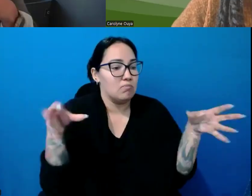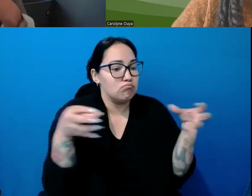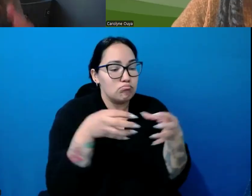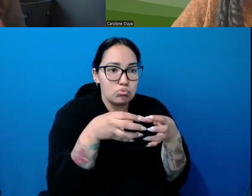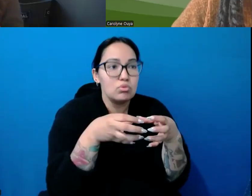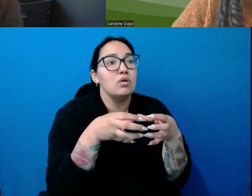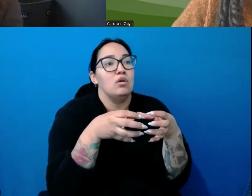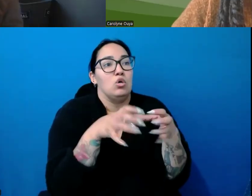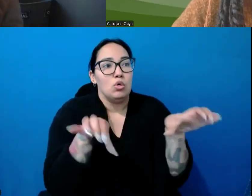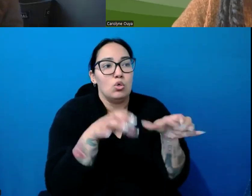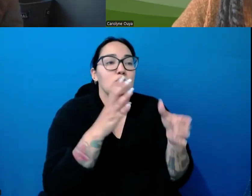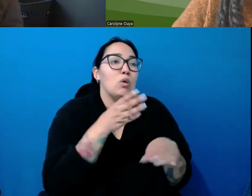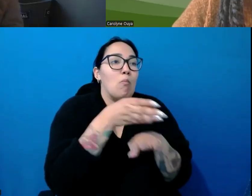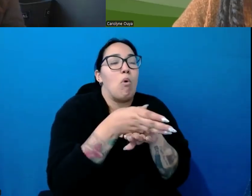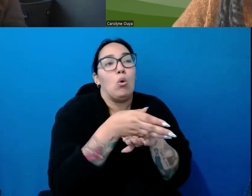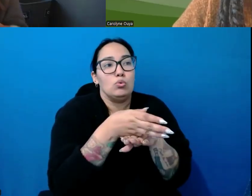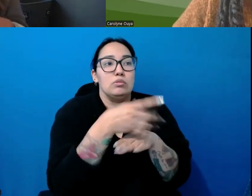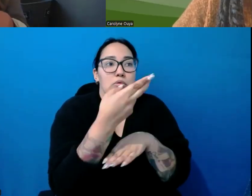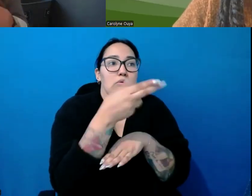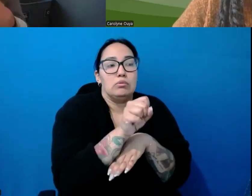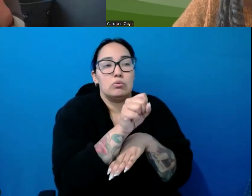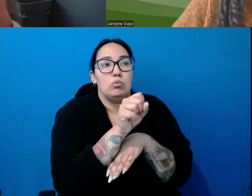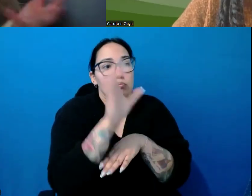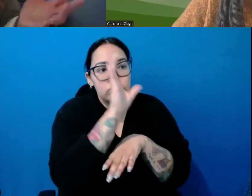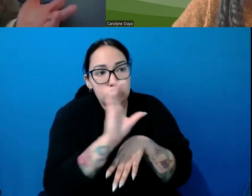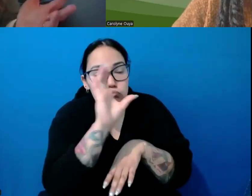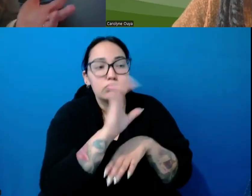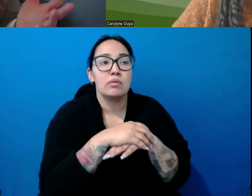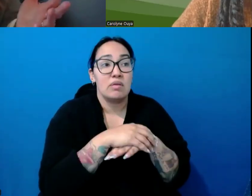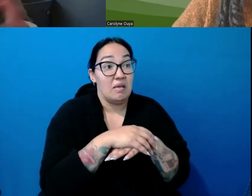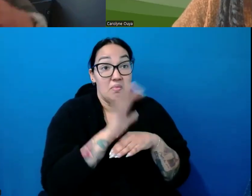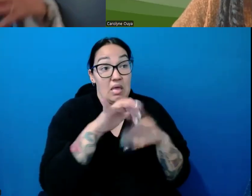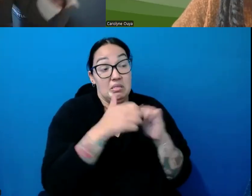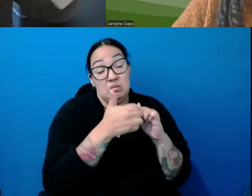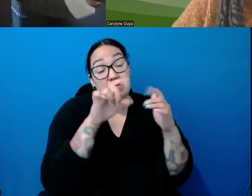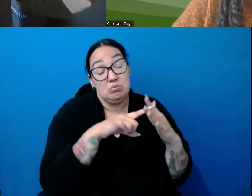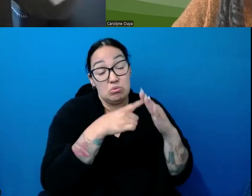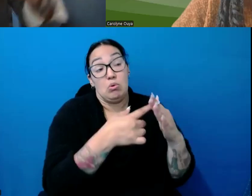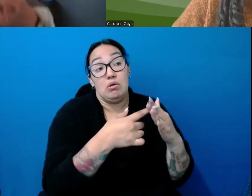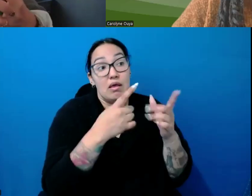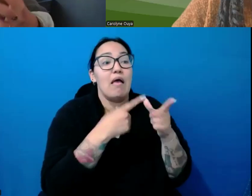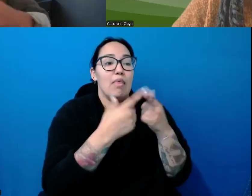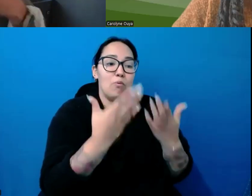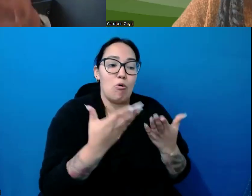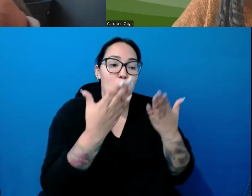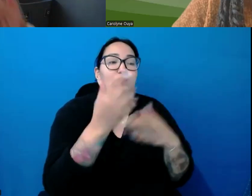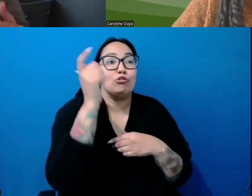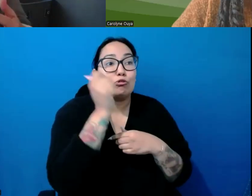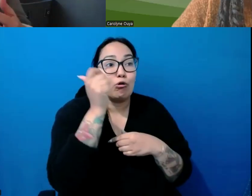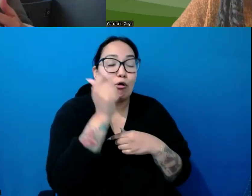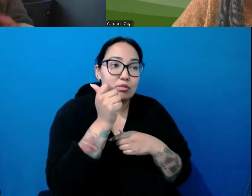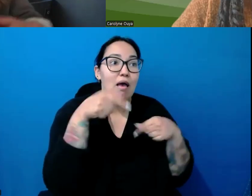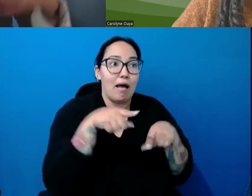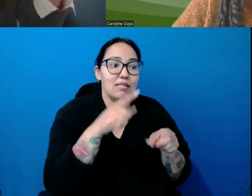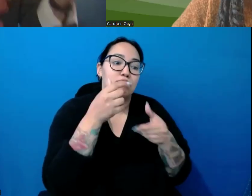and we do some post secondary exploration. And that's where I started. And then we were able to offer scholarships as that